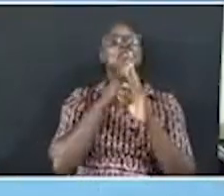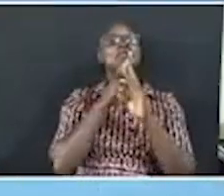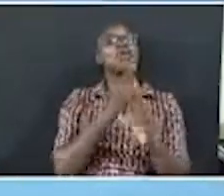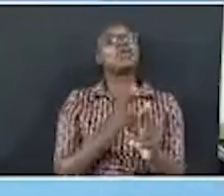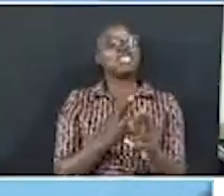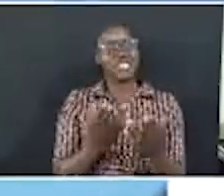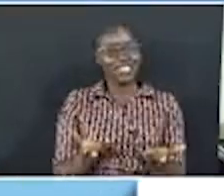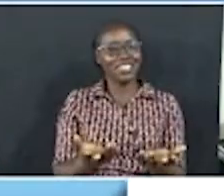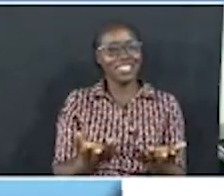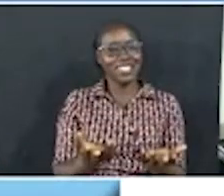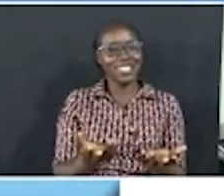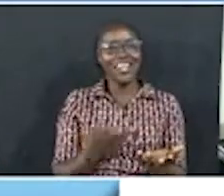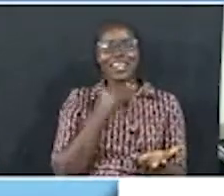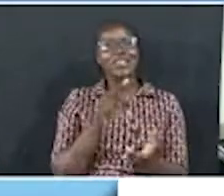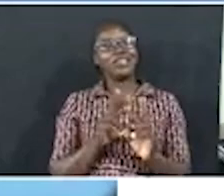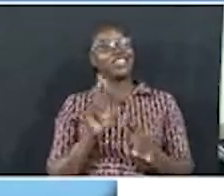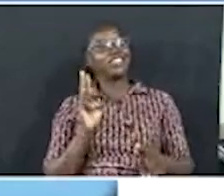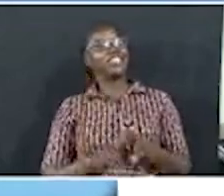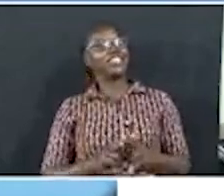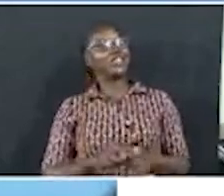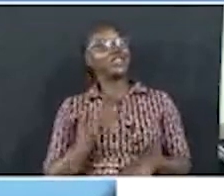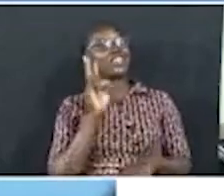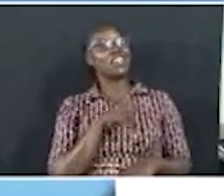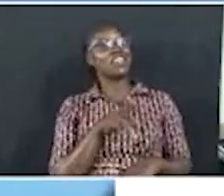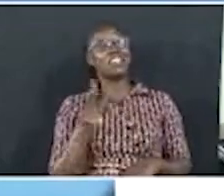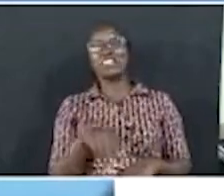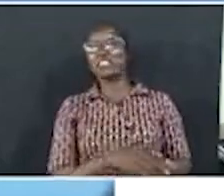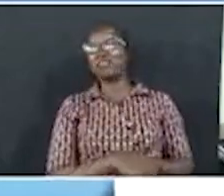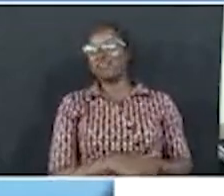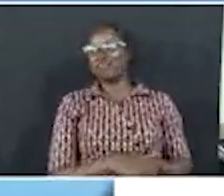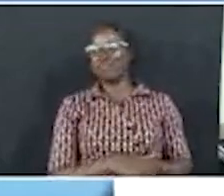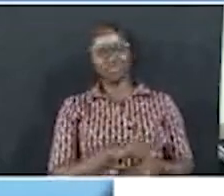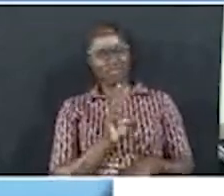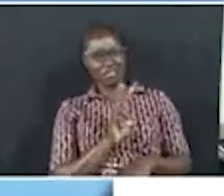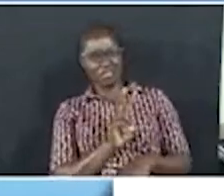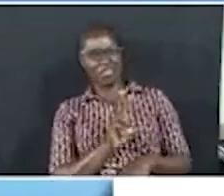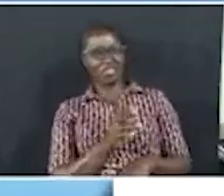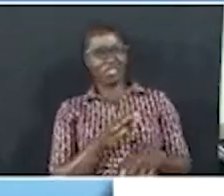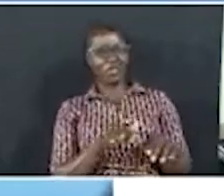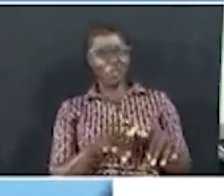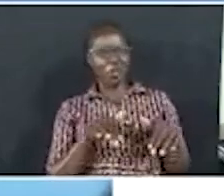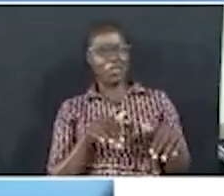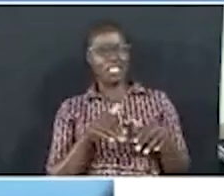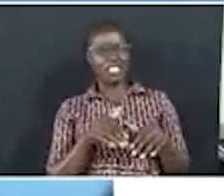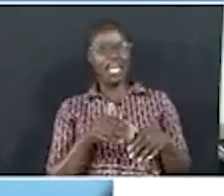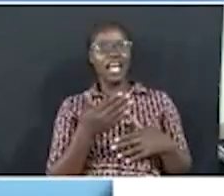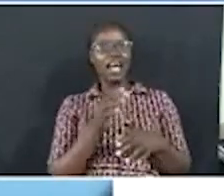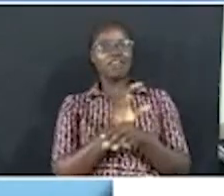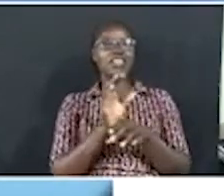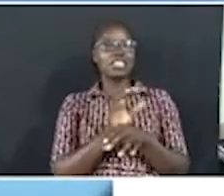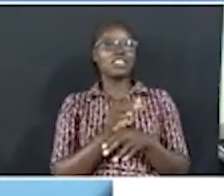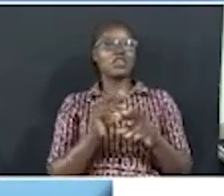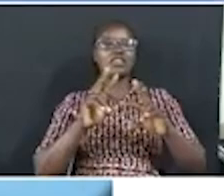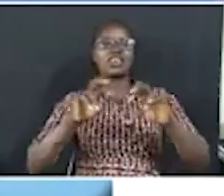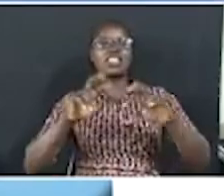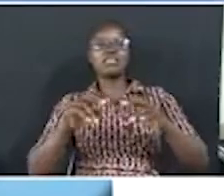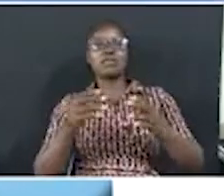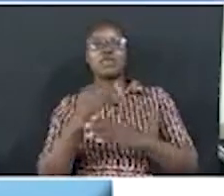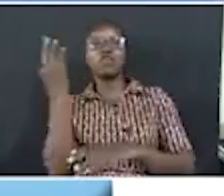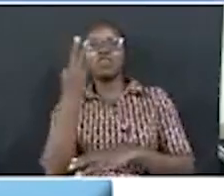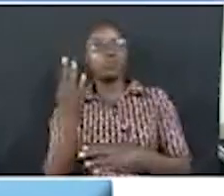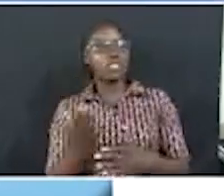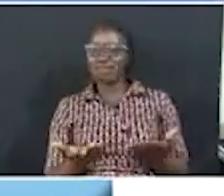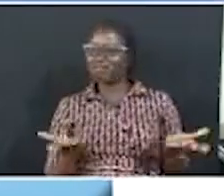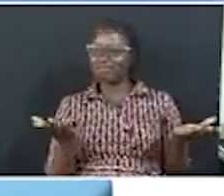respond. Not sit there with an attitude, you know, looking like you are waiting after church to give an assessment of the